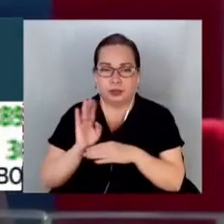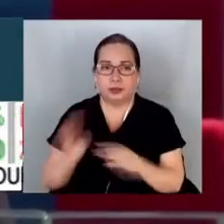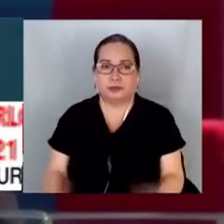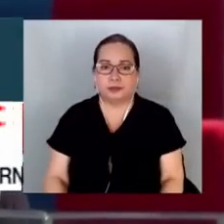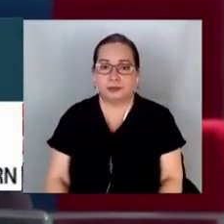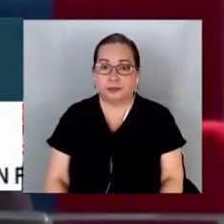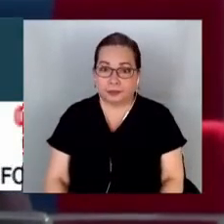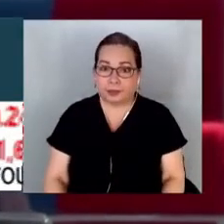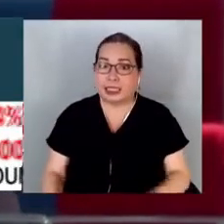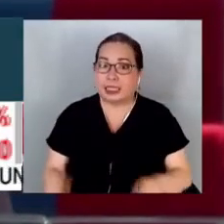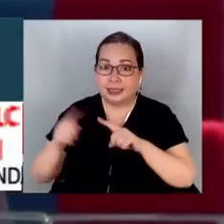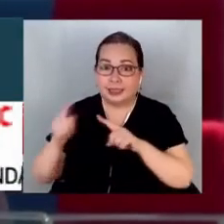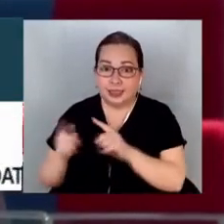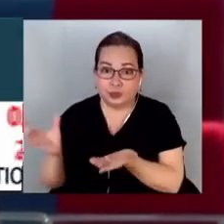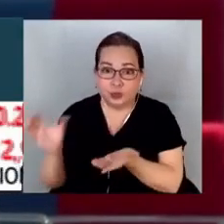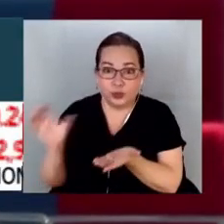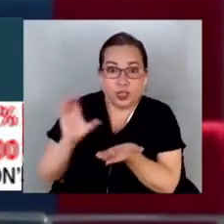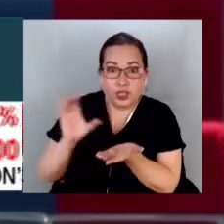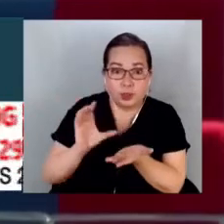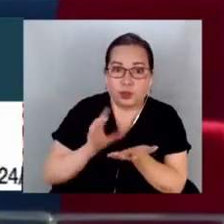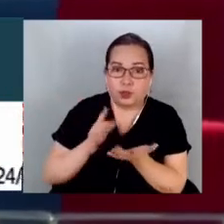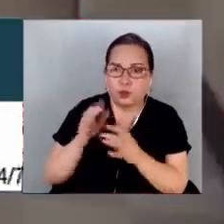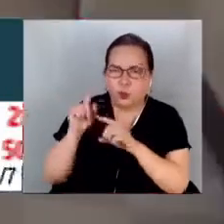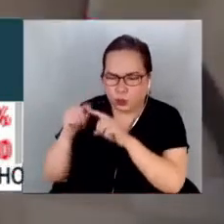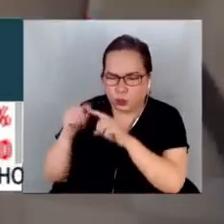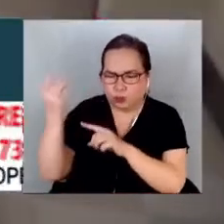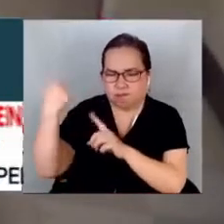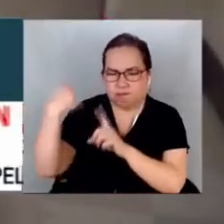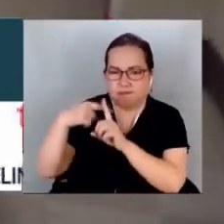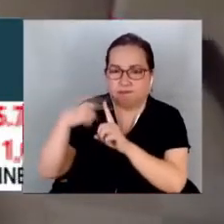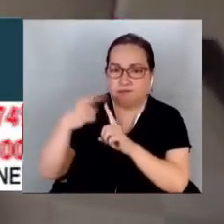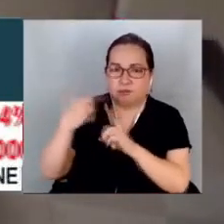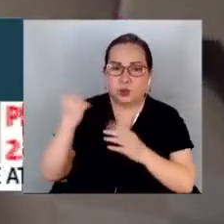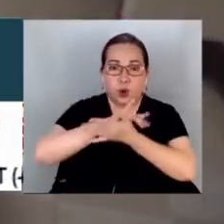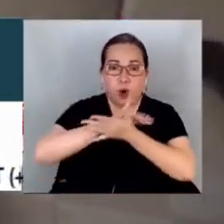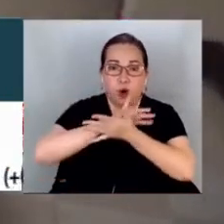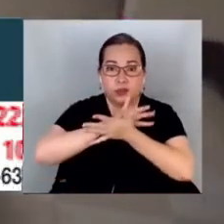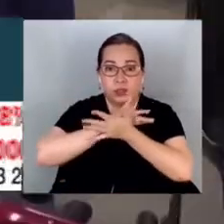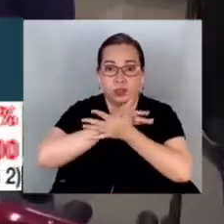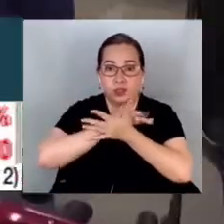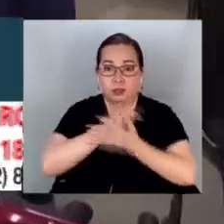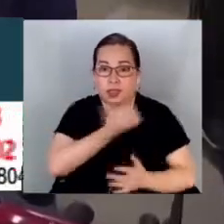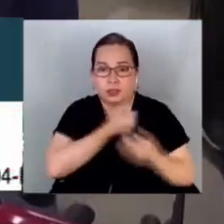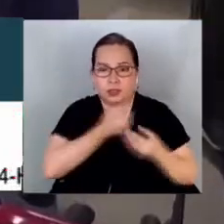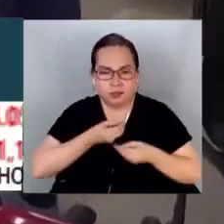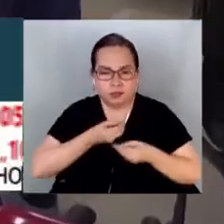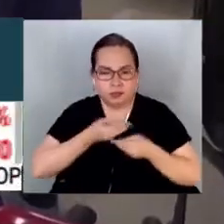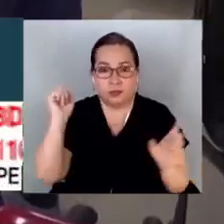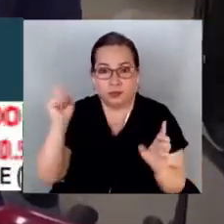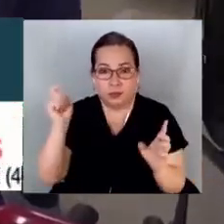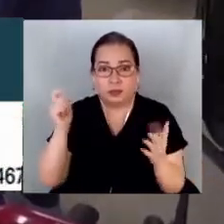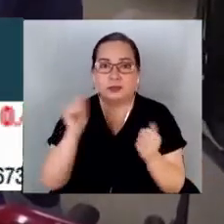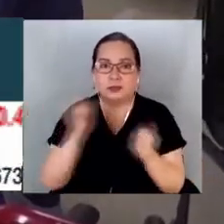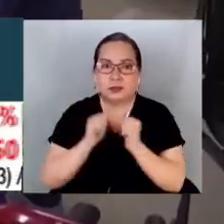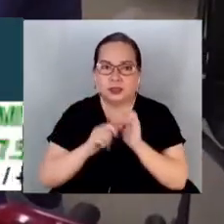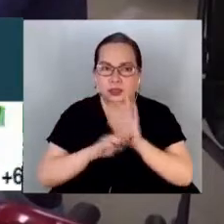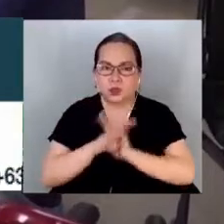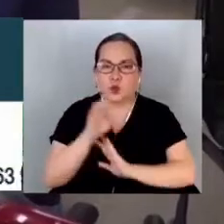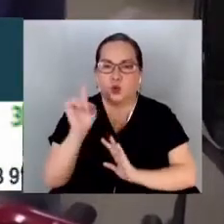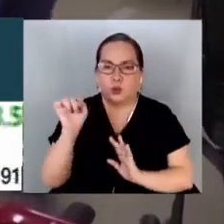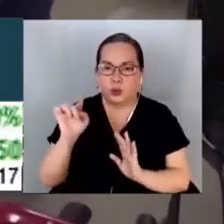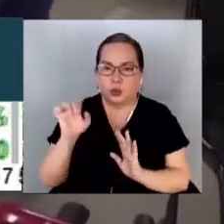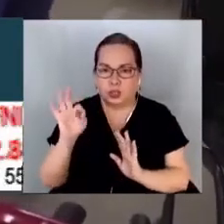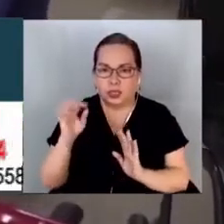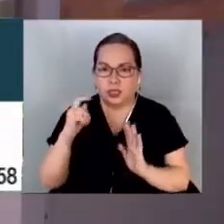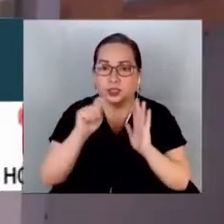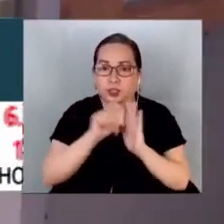Investors also betting on economic recovery on the back of a faster COVID-19 vaccine rollout and a bigger $1.9 trillion pandemic relief